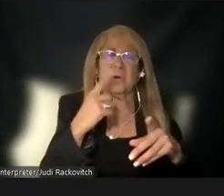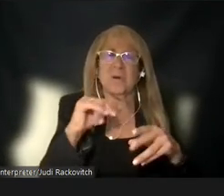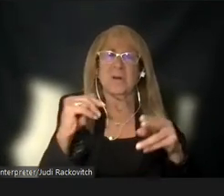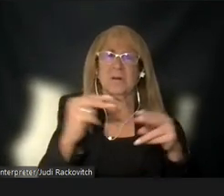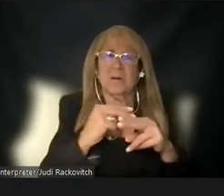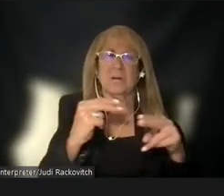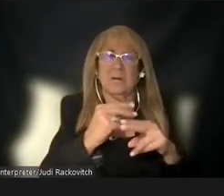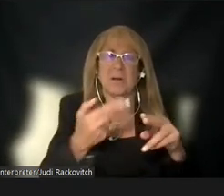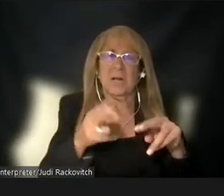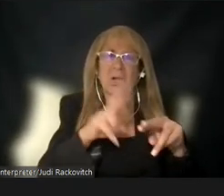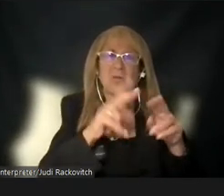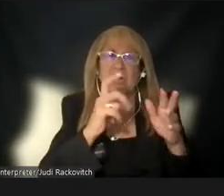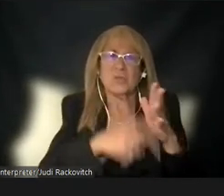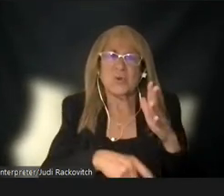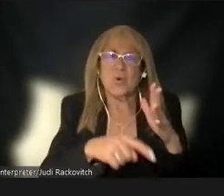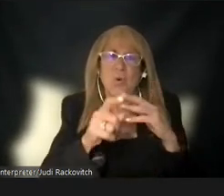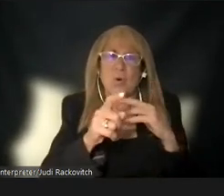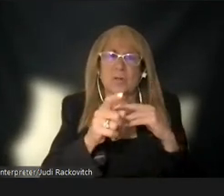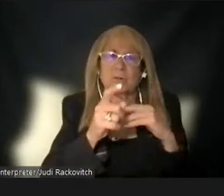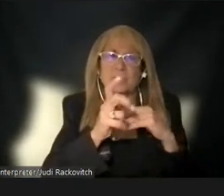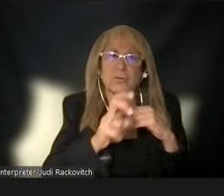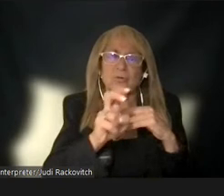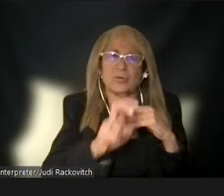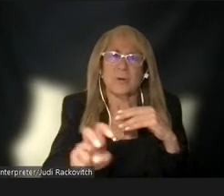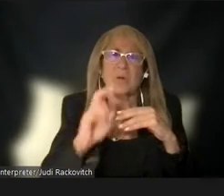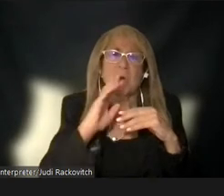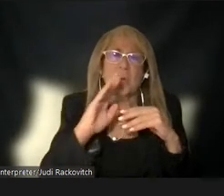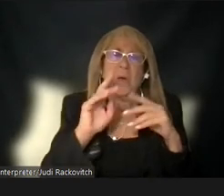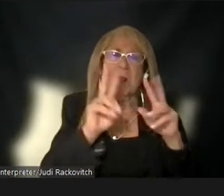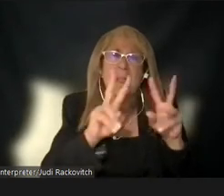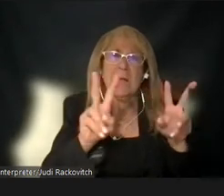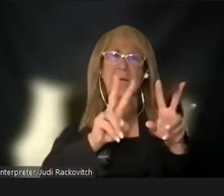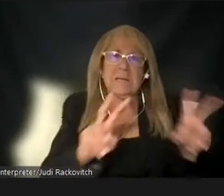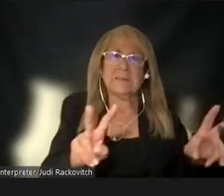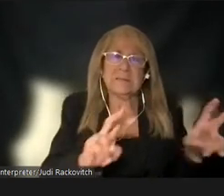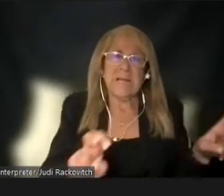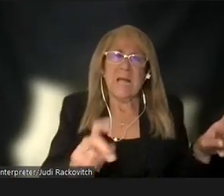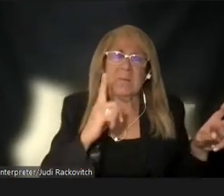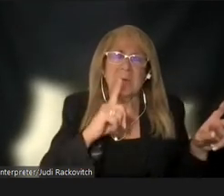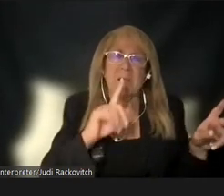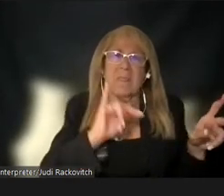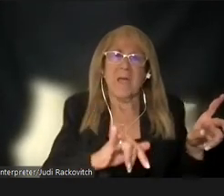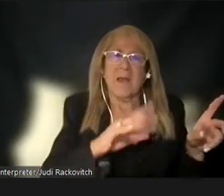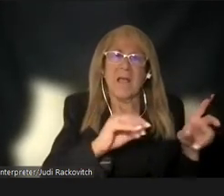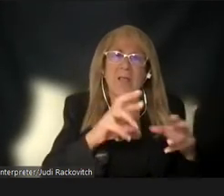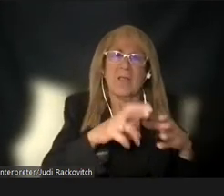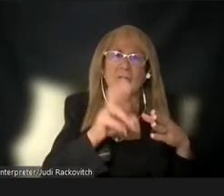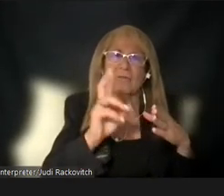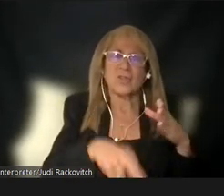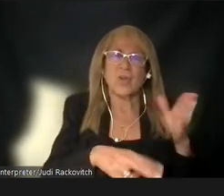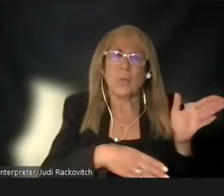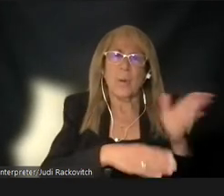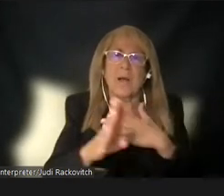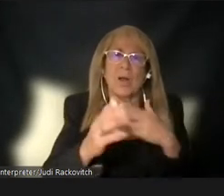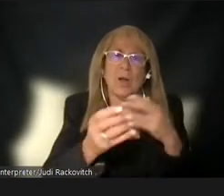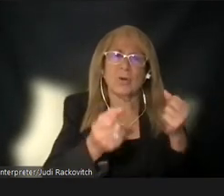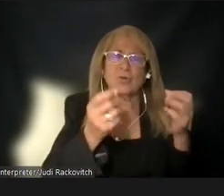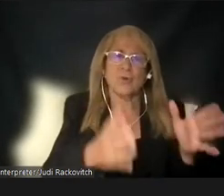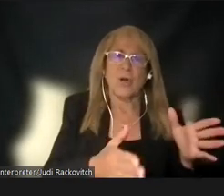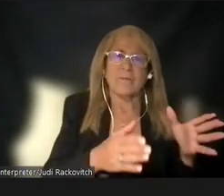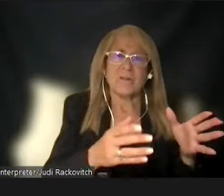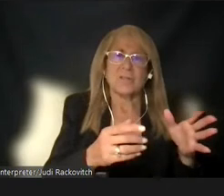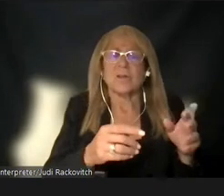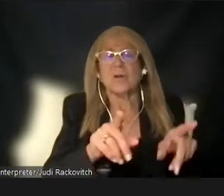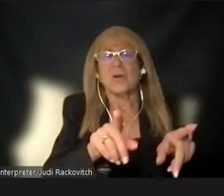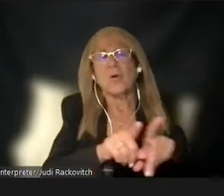their trip. We will examine the effect of the project on the taxis and for hire vehicle industry and the resultant effect on minority drivers. With respect